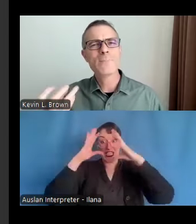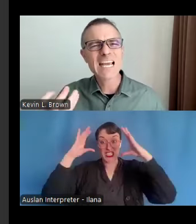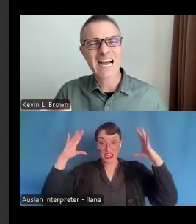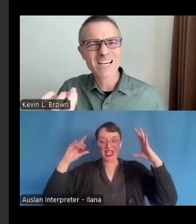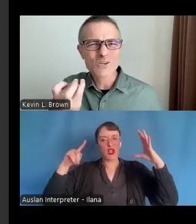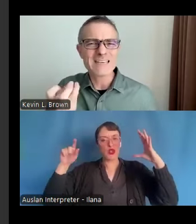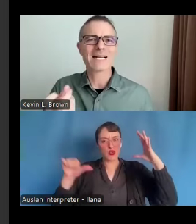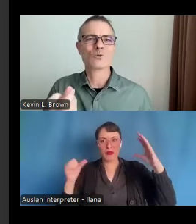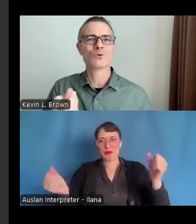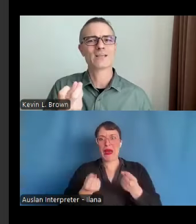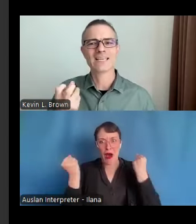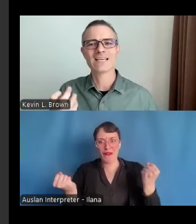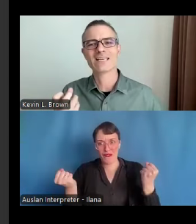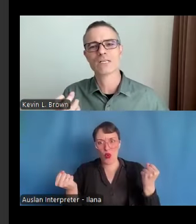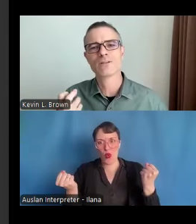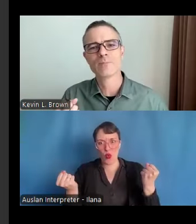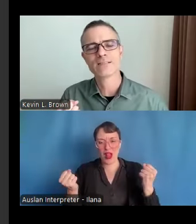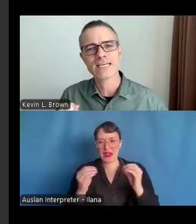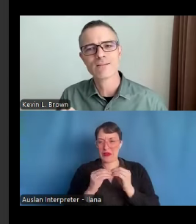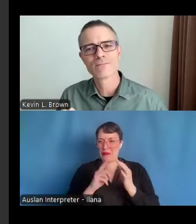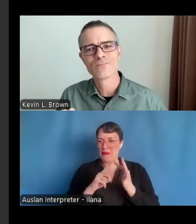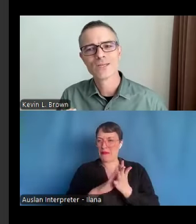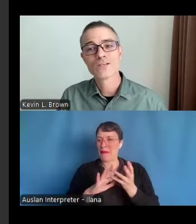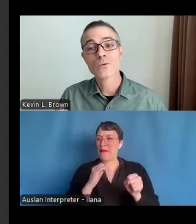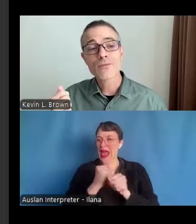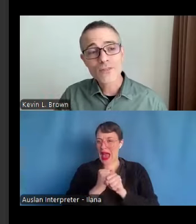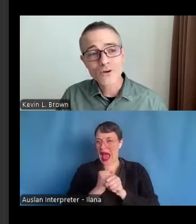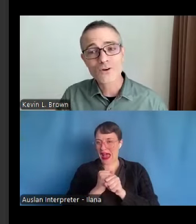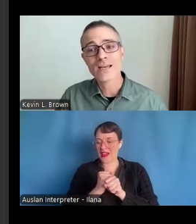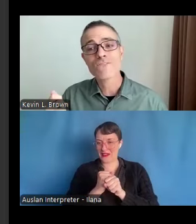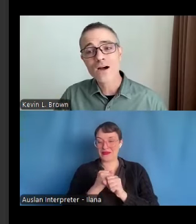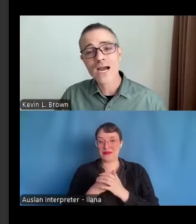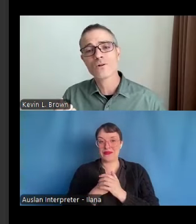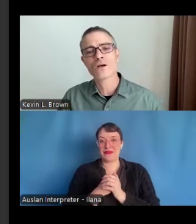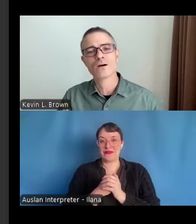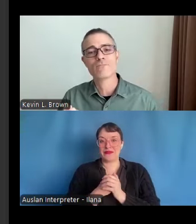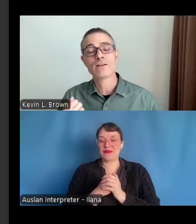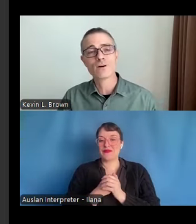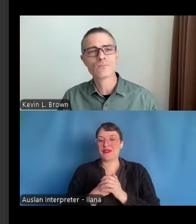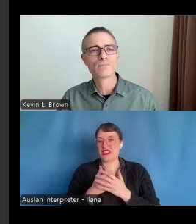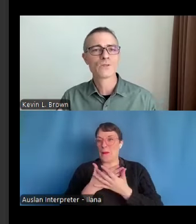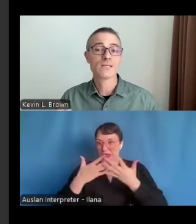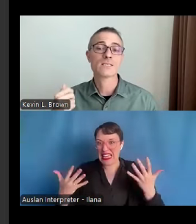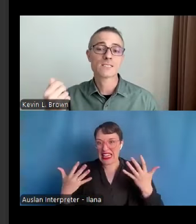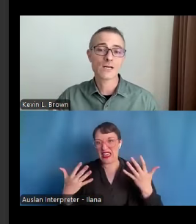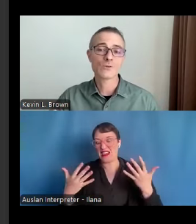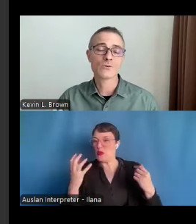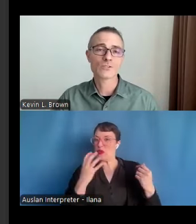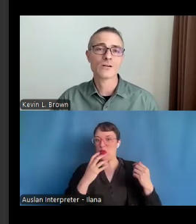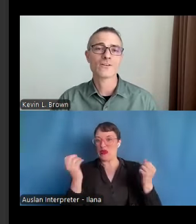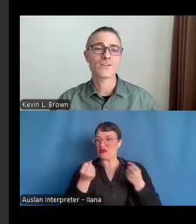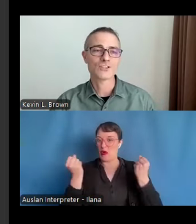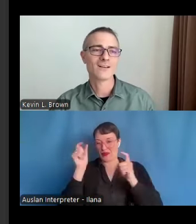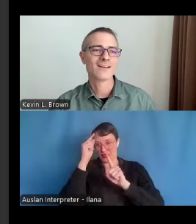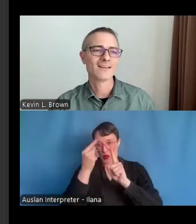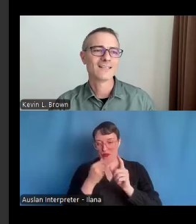a BHAG could be that tool that, again, gives it a little bit of teeth. So the third and final law of being fundable is to sell donors on